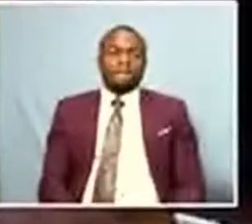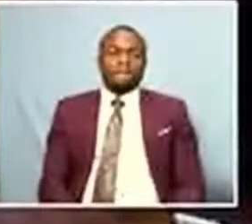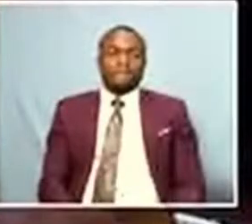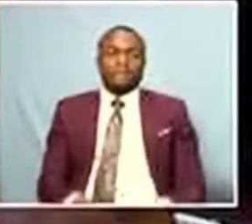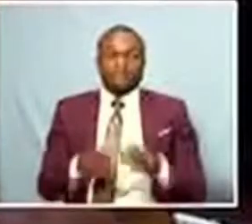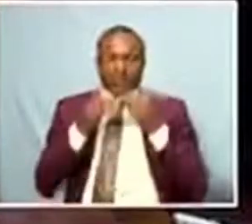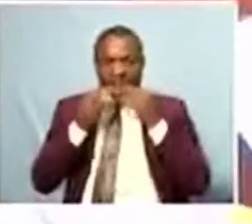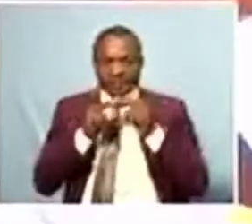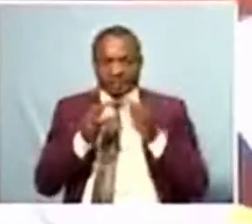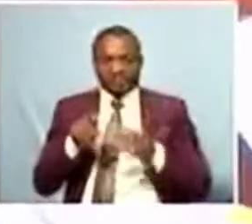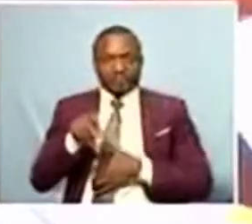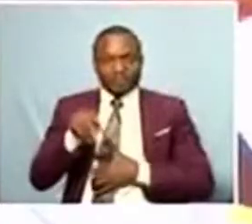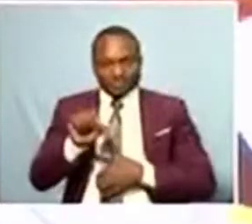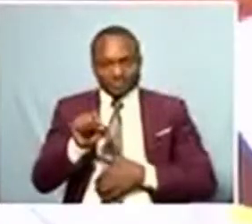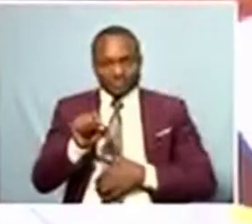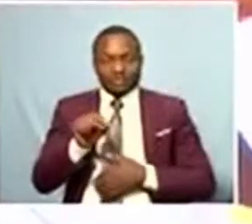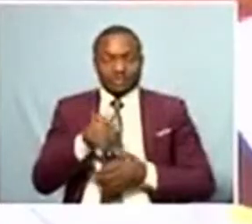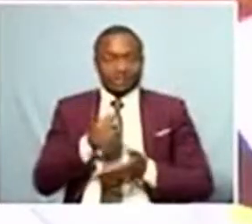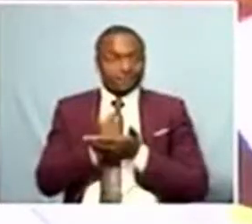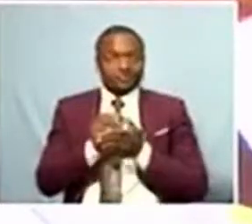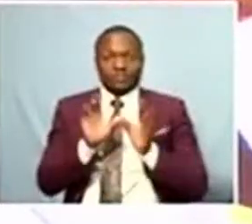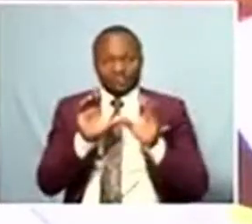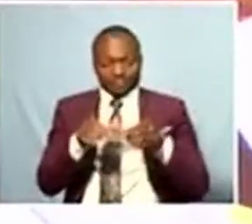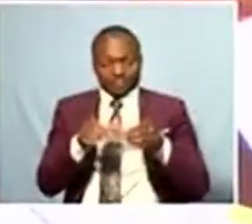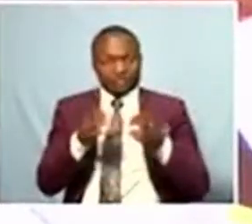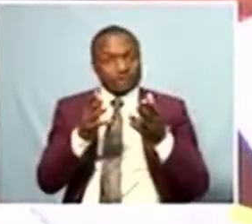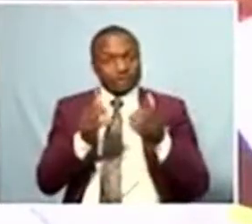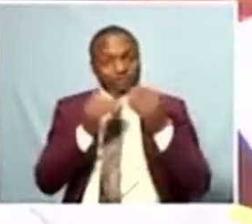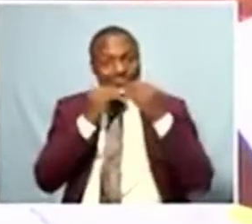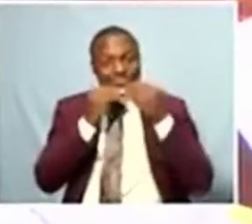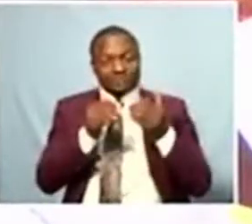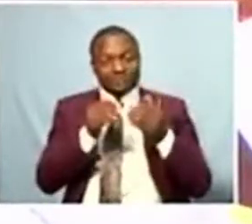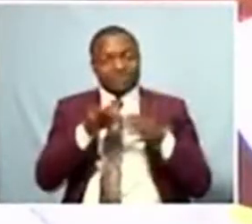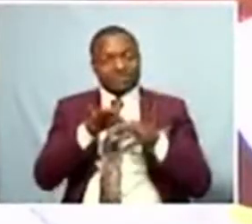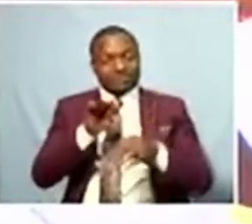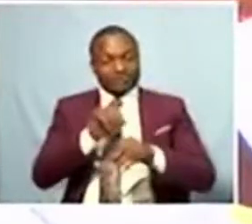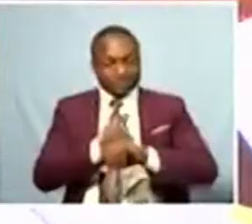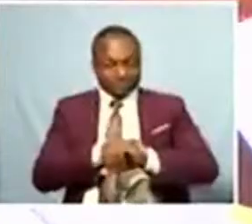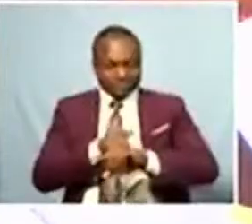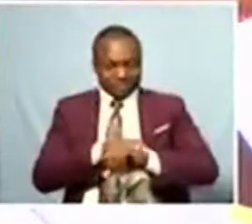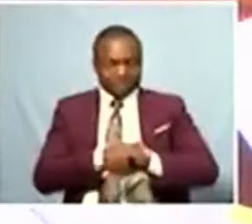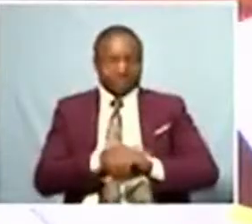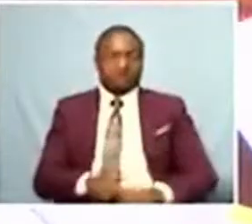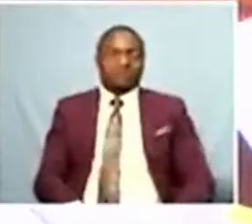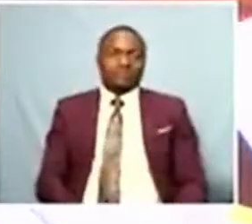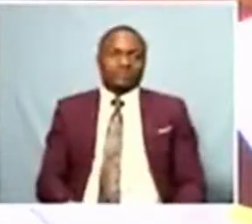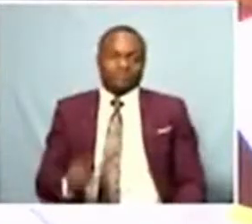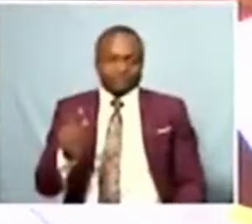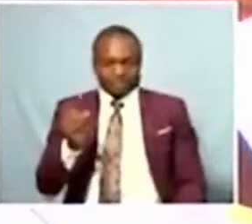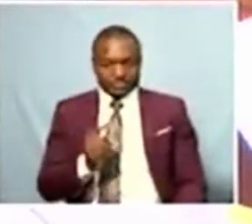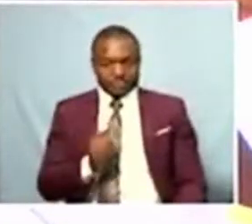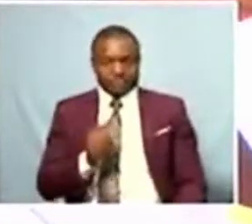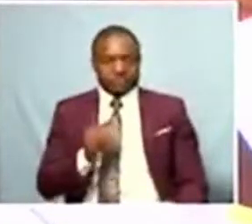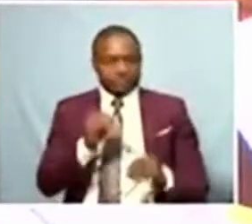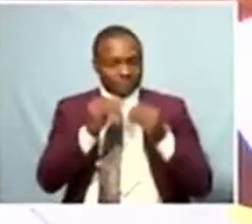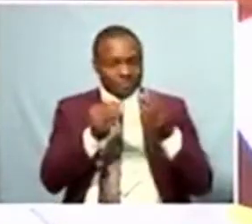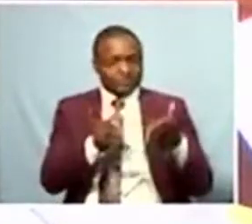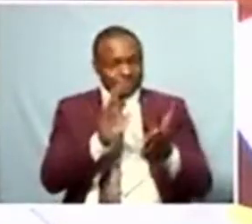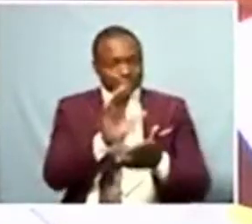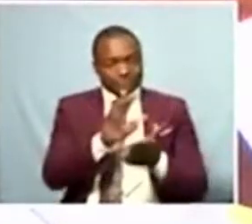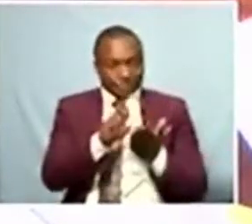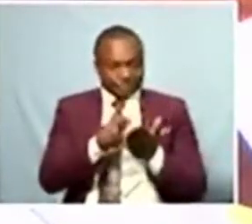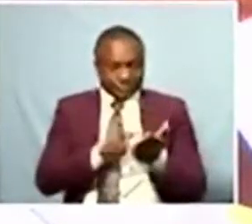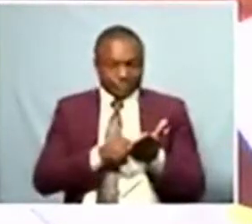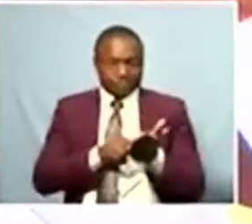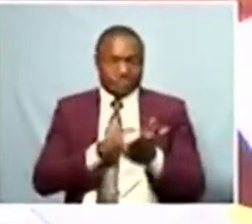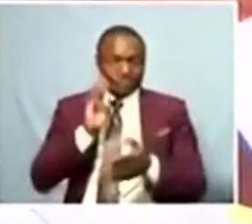Thank you very much, PS. On behalf of the committee, I also wish to thank you for finding time to come and present your submission, which